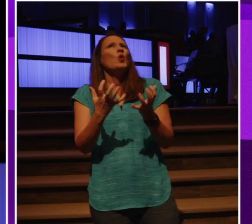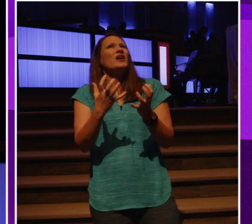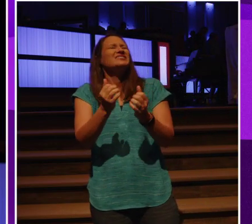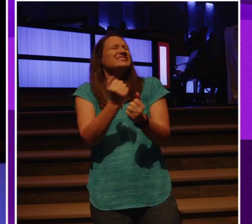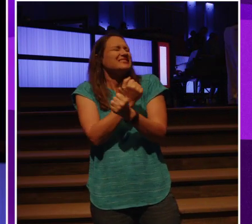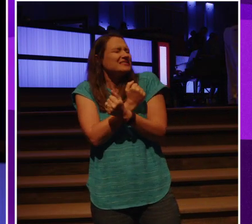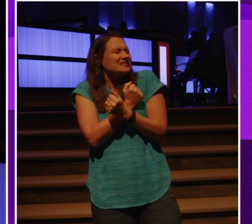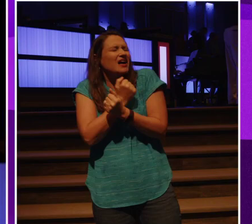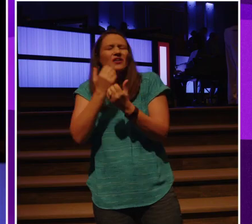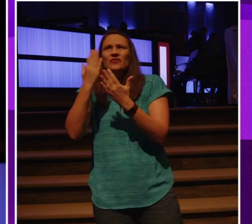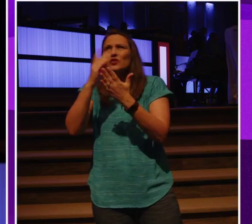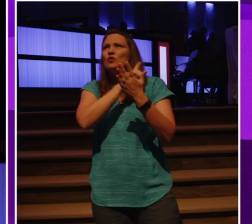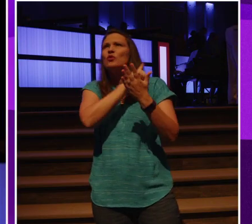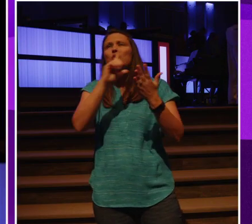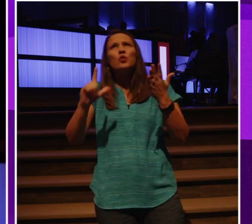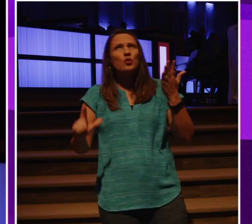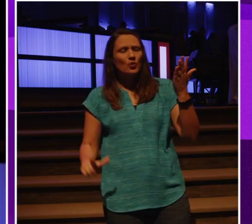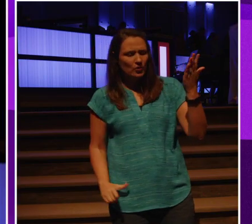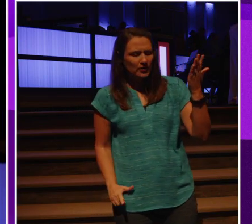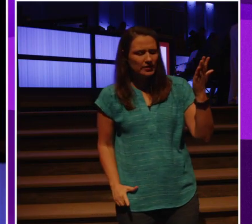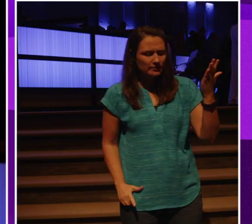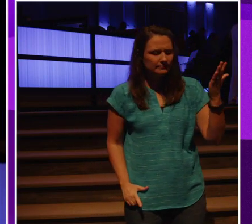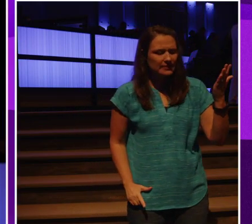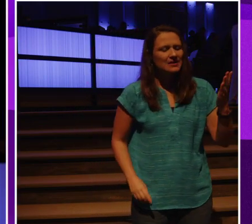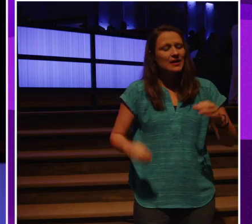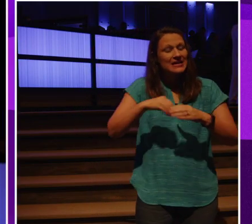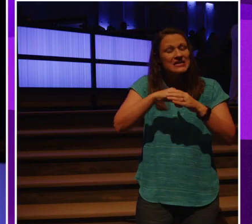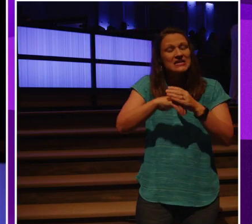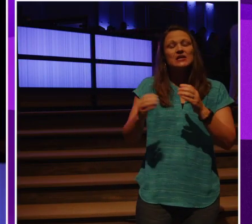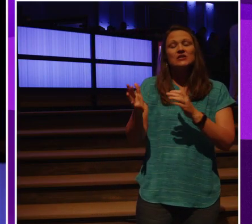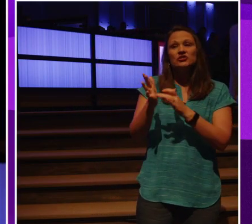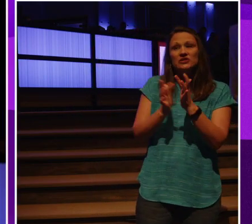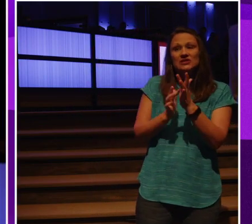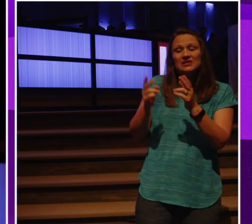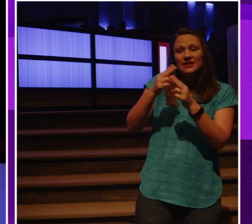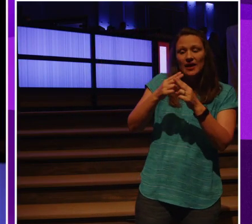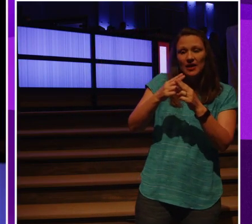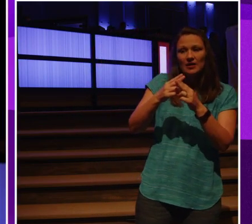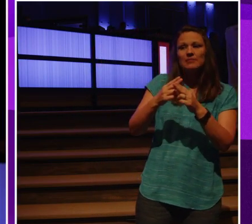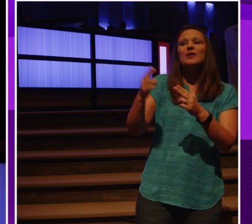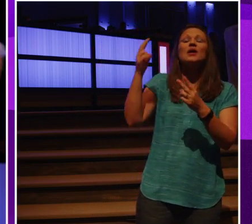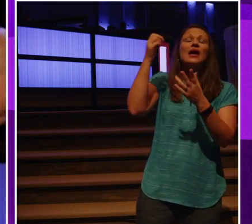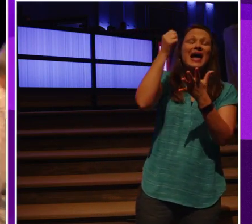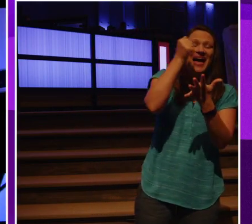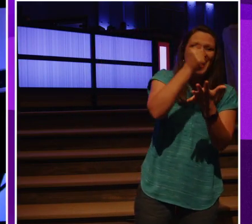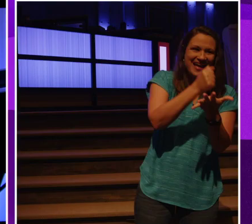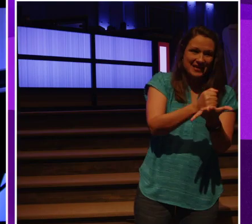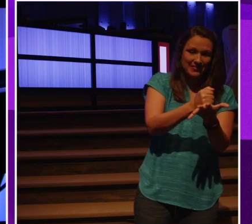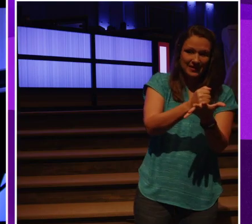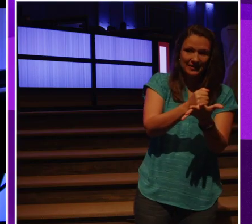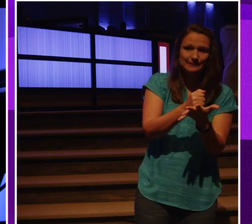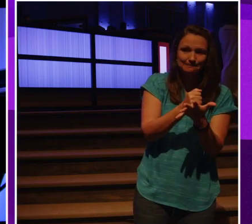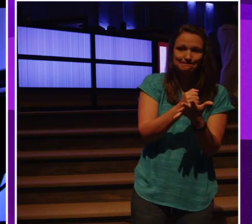way through this time of corporate worship. It's in Jesus' name we pray. Amen.